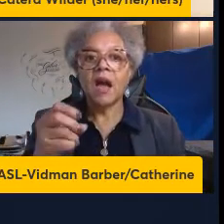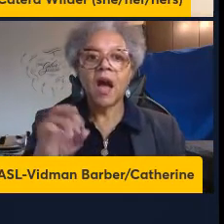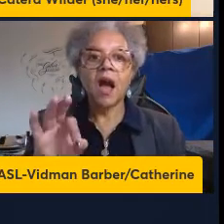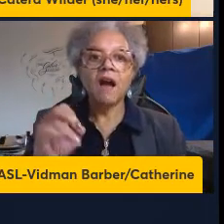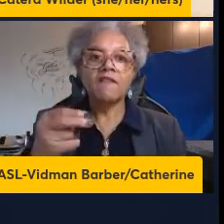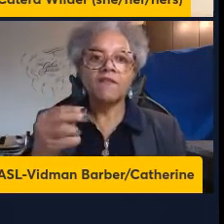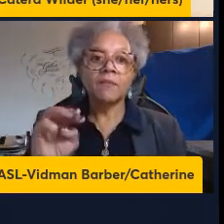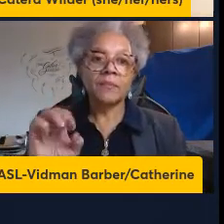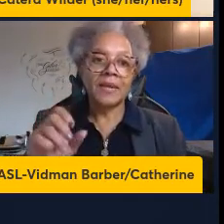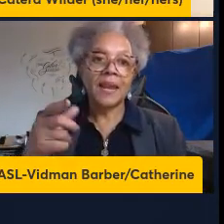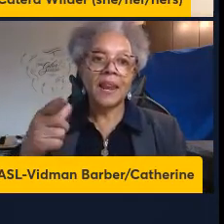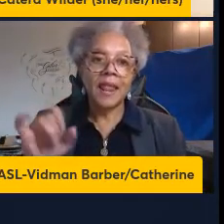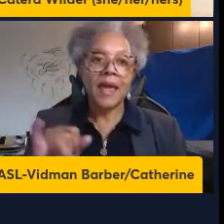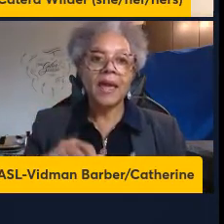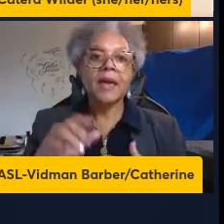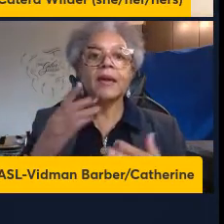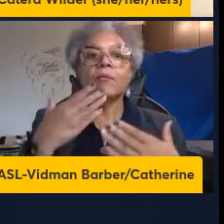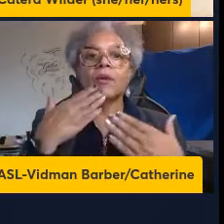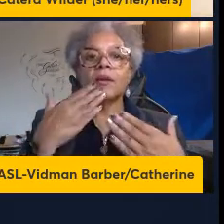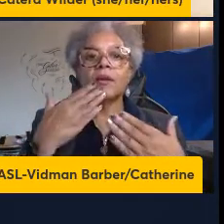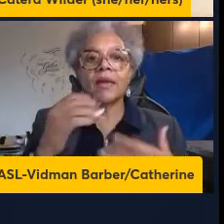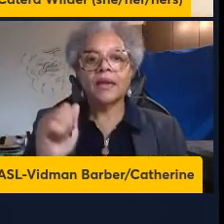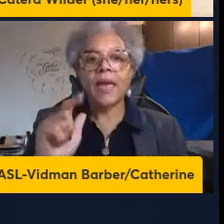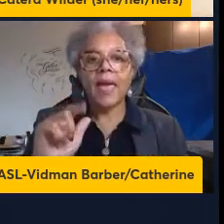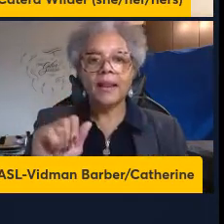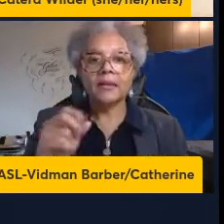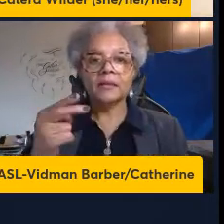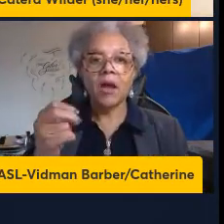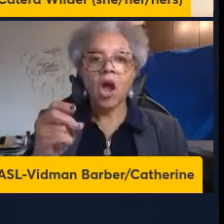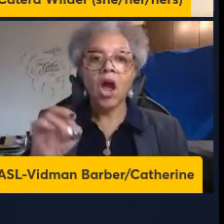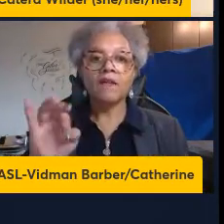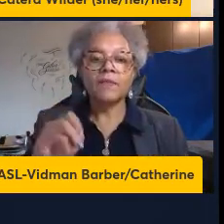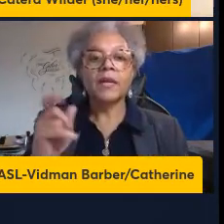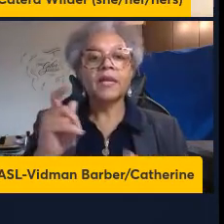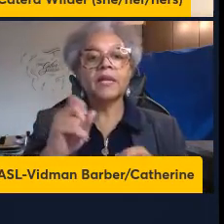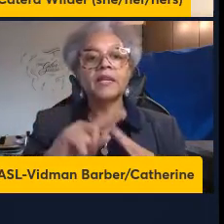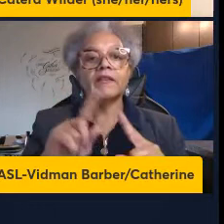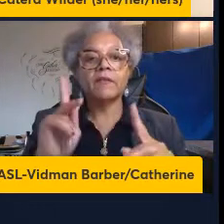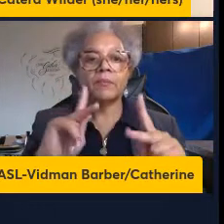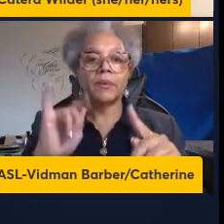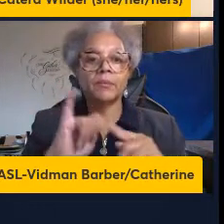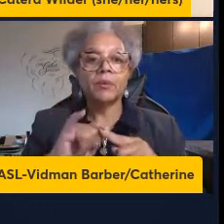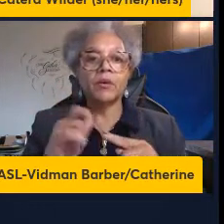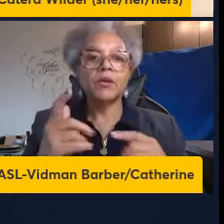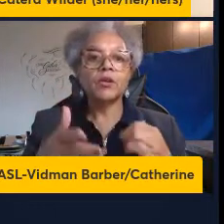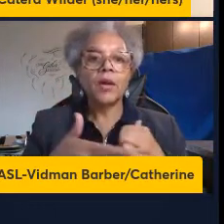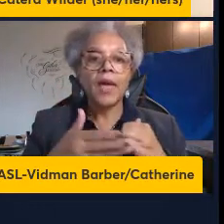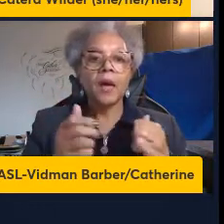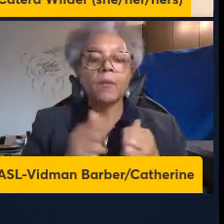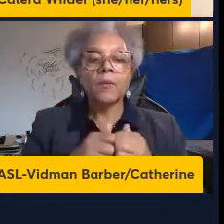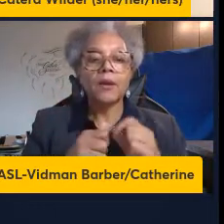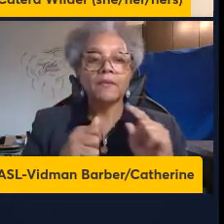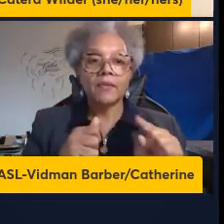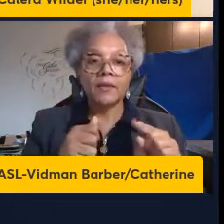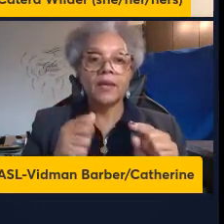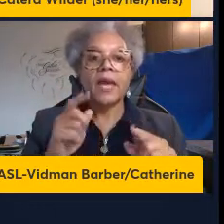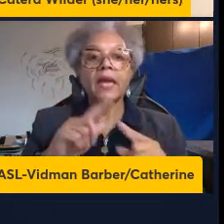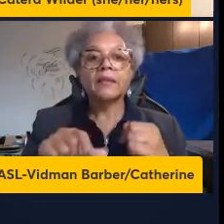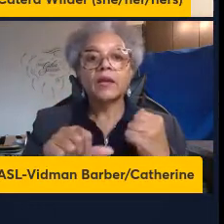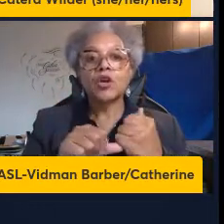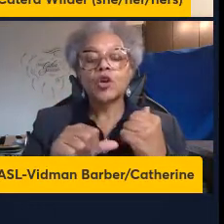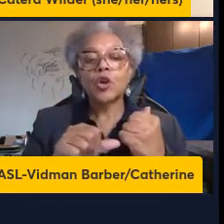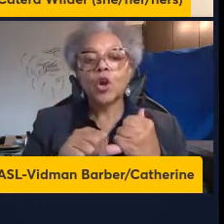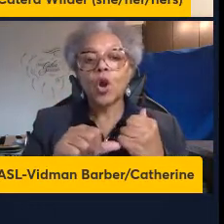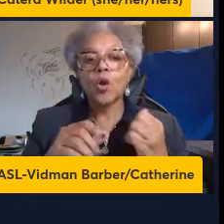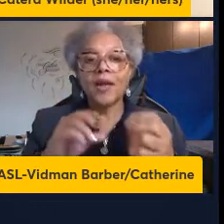Hoffman, as well as people who helped with different aspects of the project, as well as a co-advisor, Erin Meyer, who